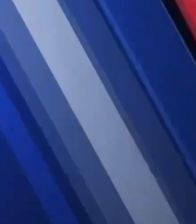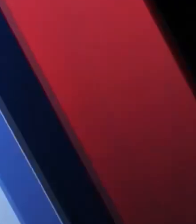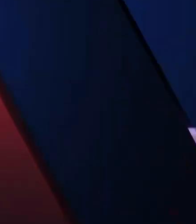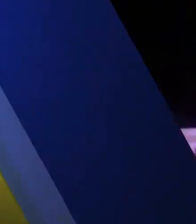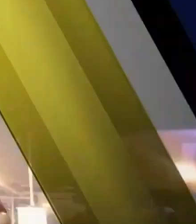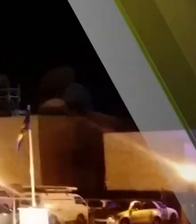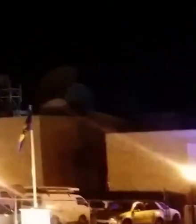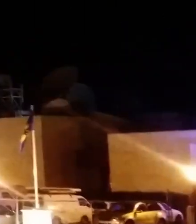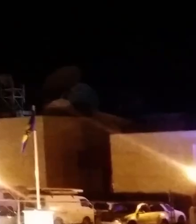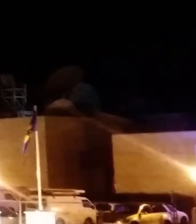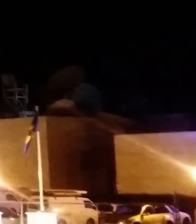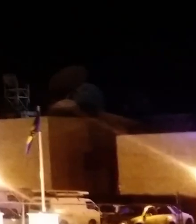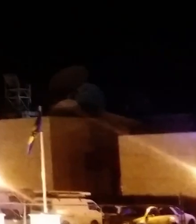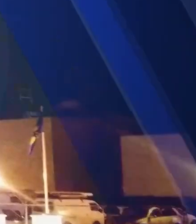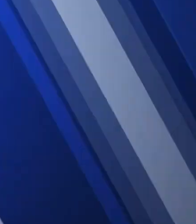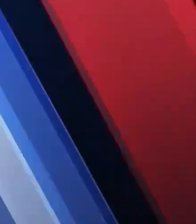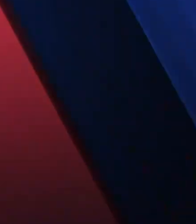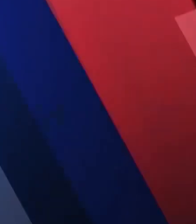more.